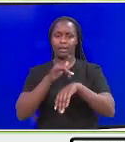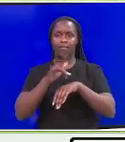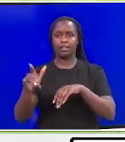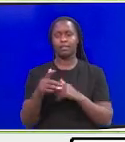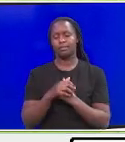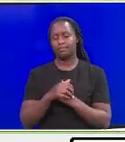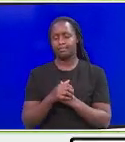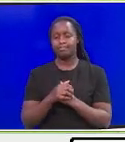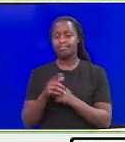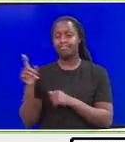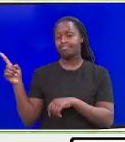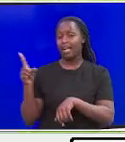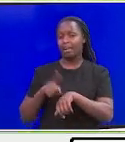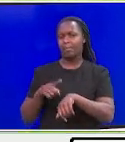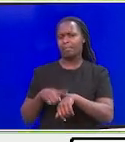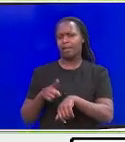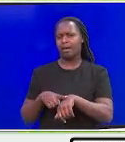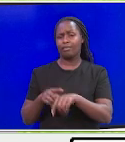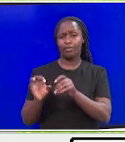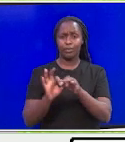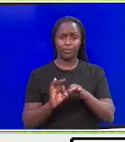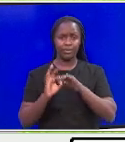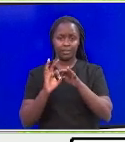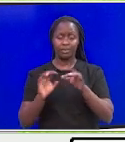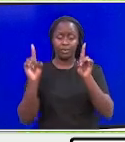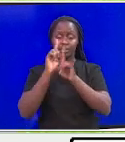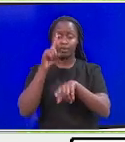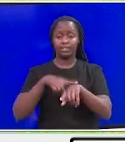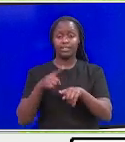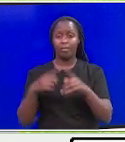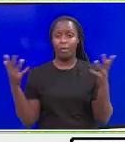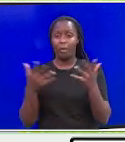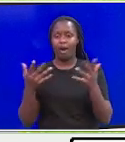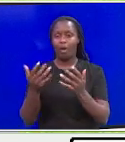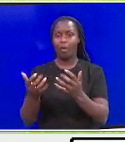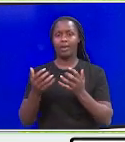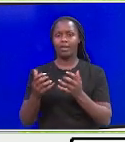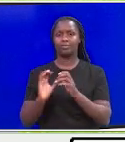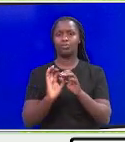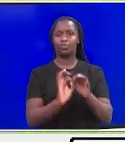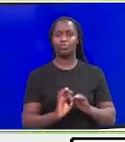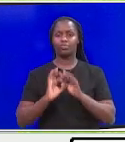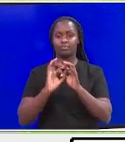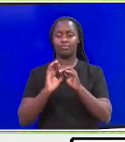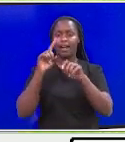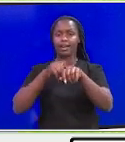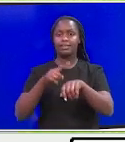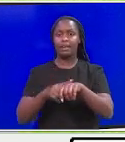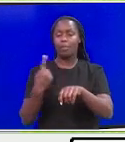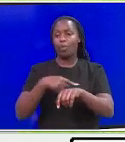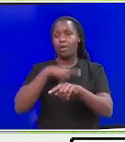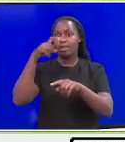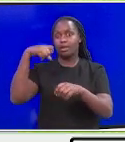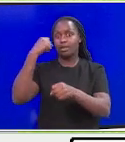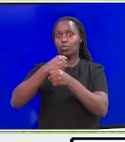is a moment of unity, is a moment that we seek solidarity. It is a moment we should come